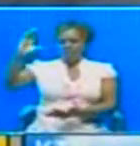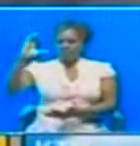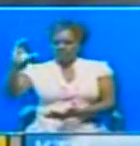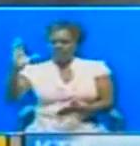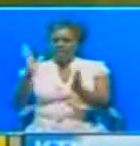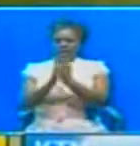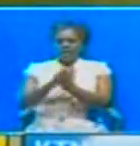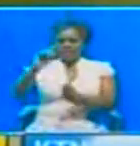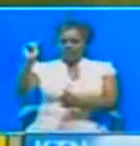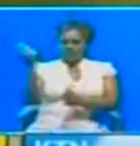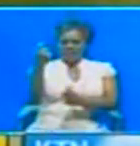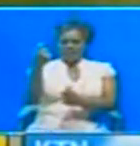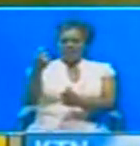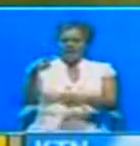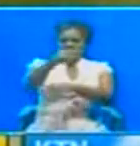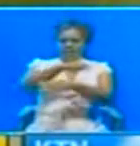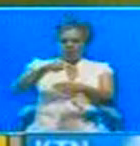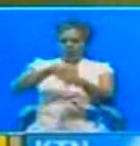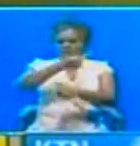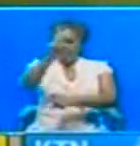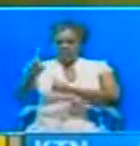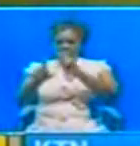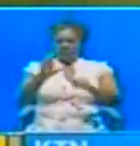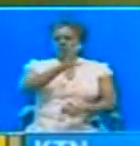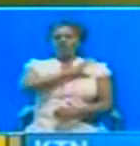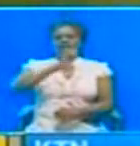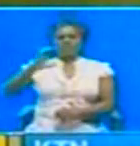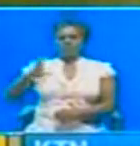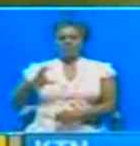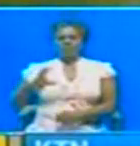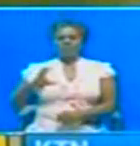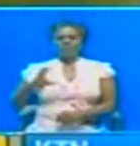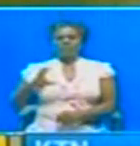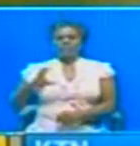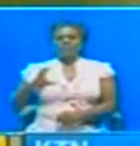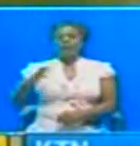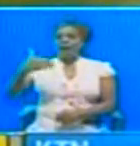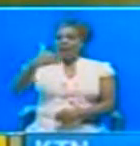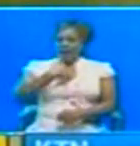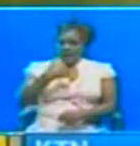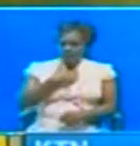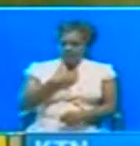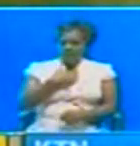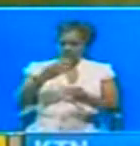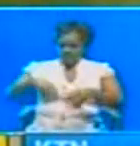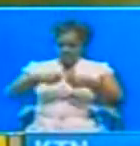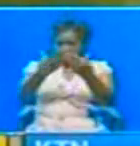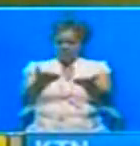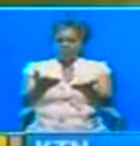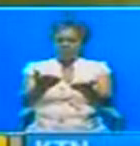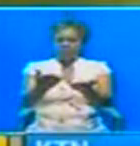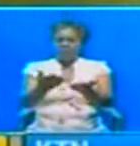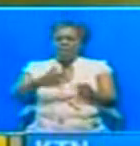on the Kenya National Examination Council case. Yes, we have supplied them with